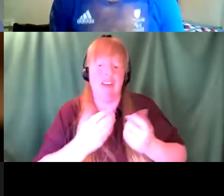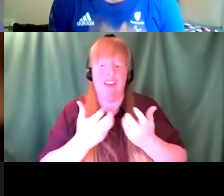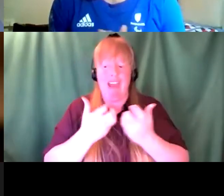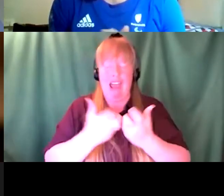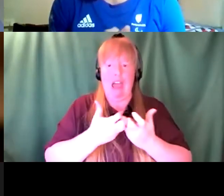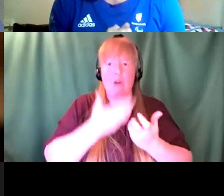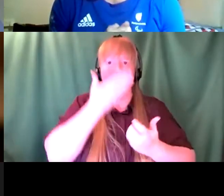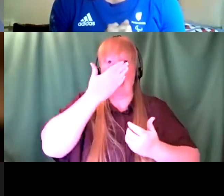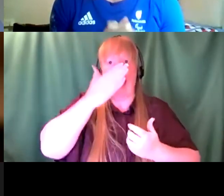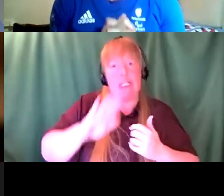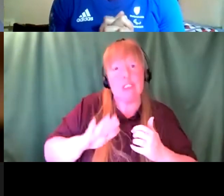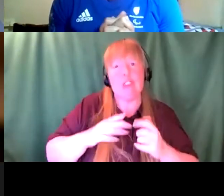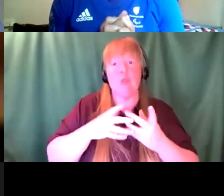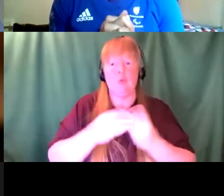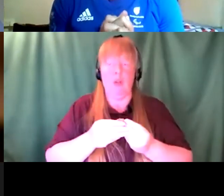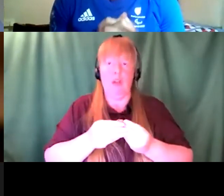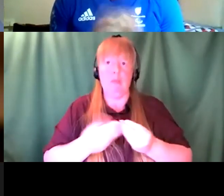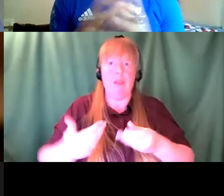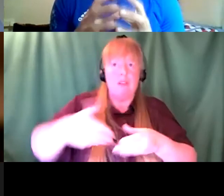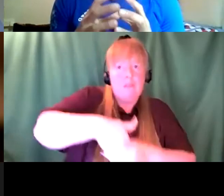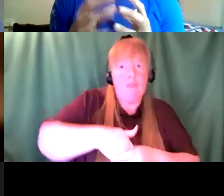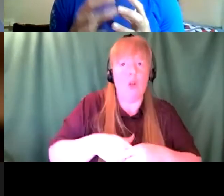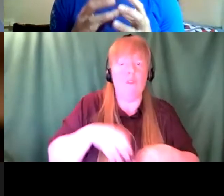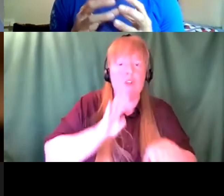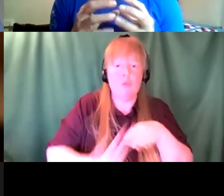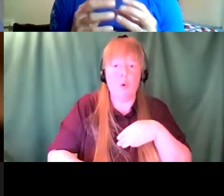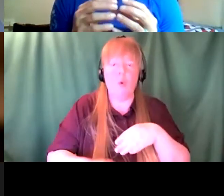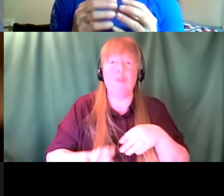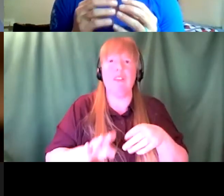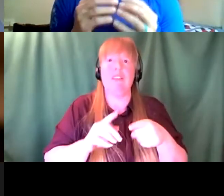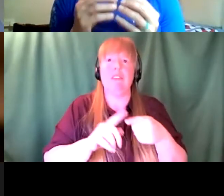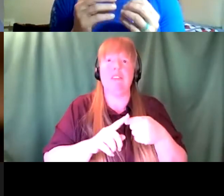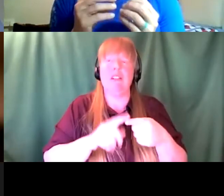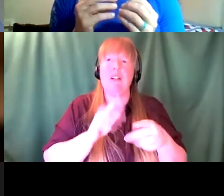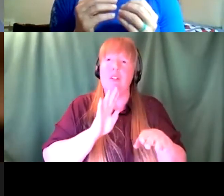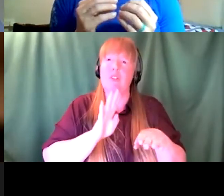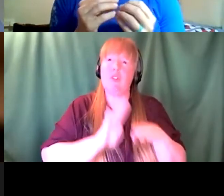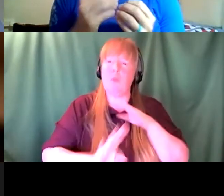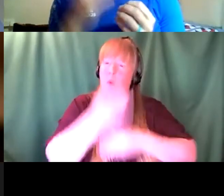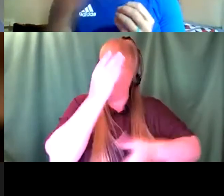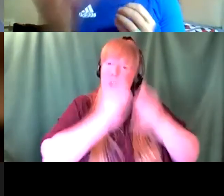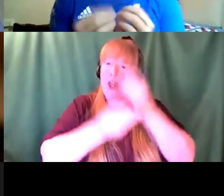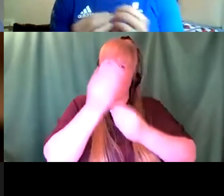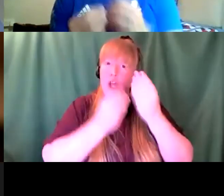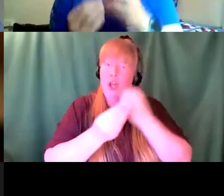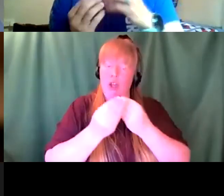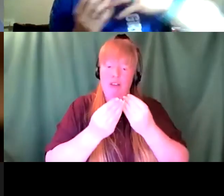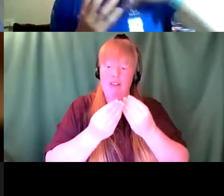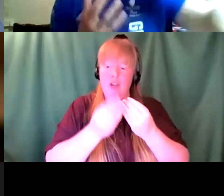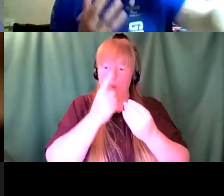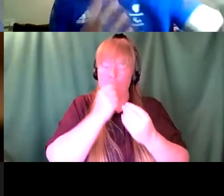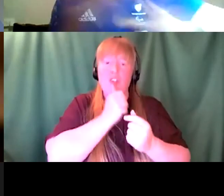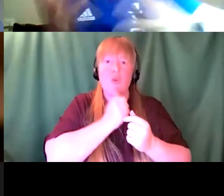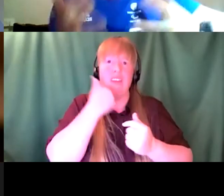just applicable to the sport. Some of the things that sport teaches us, we can apply to how we learn, how we